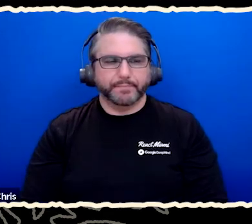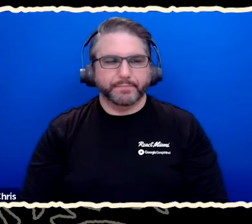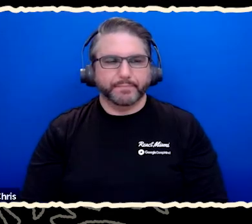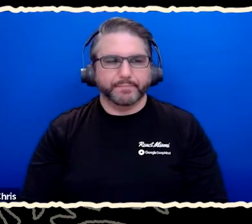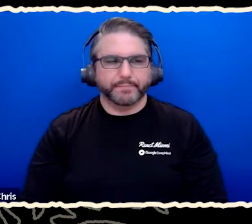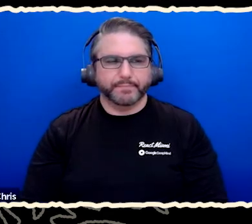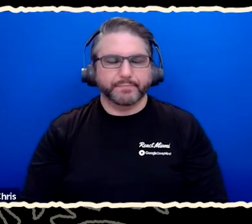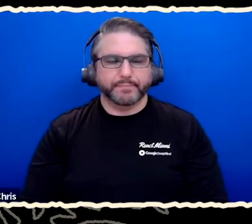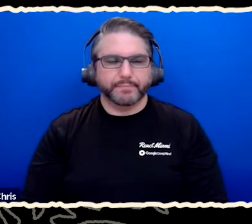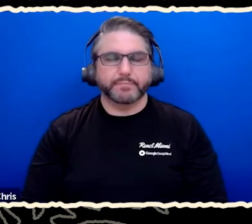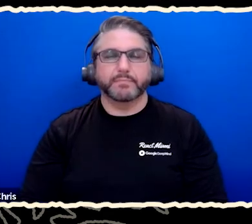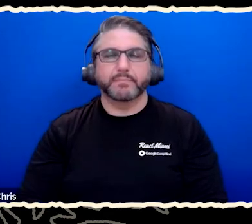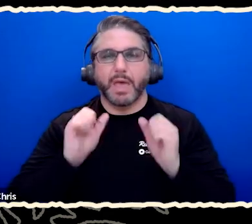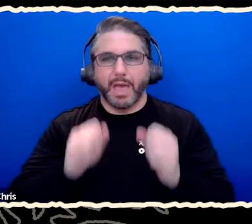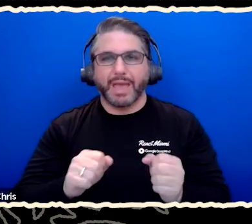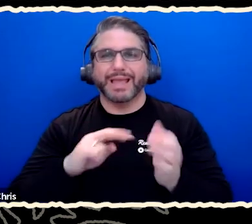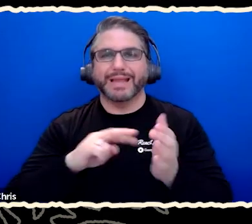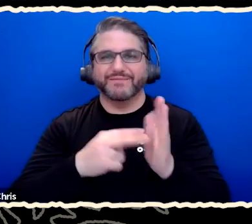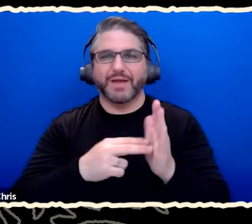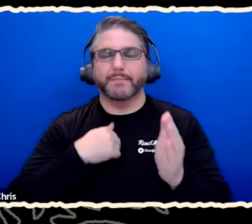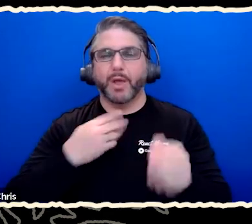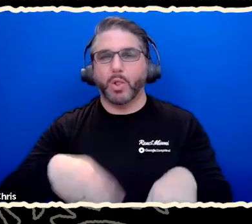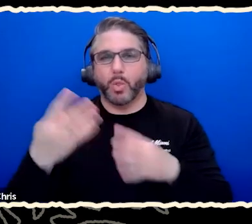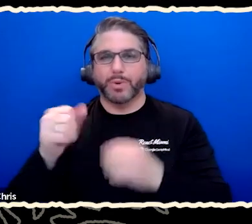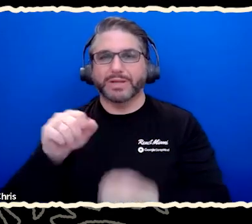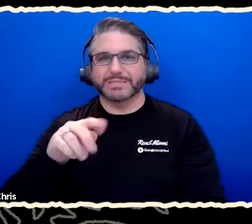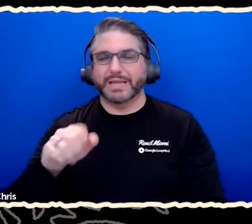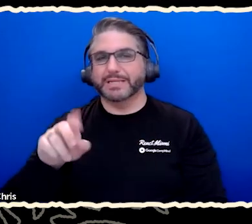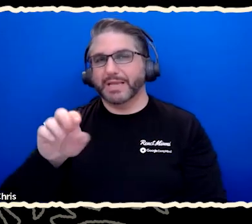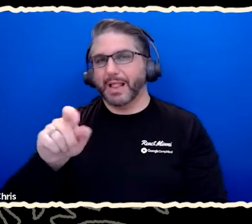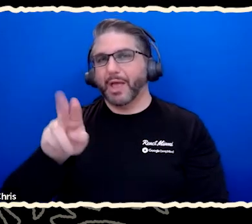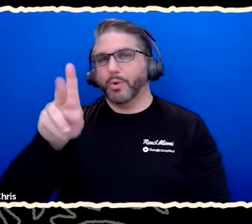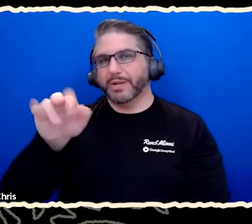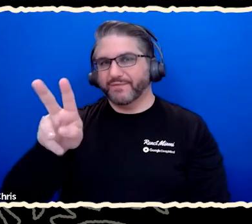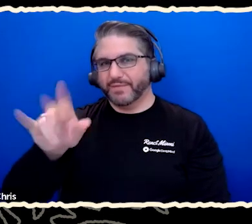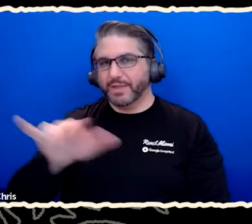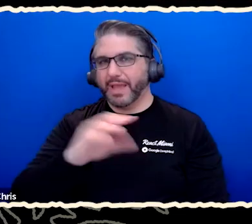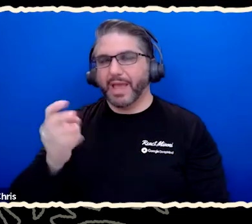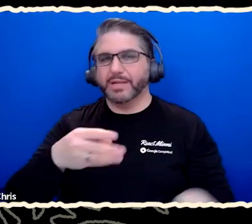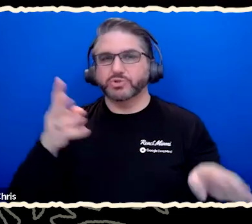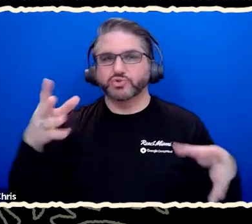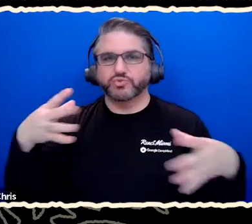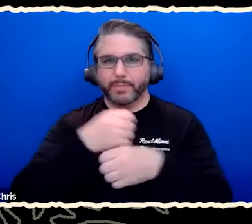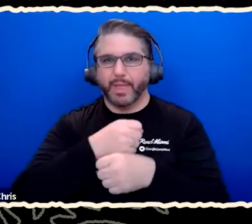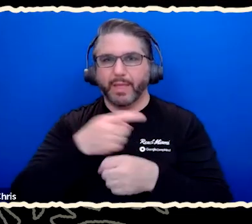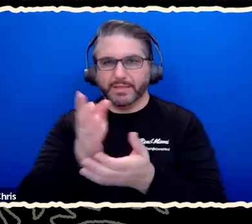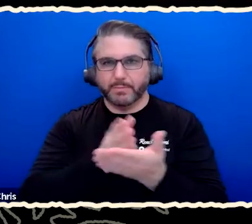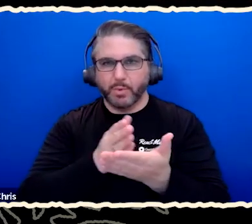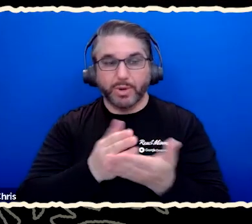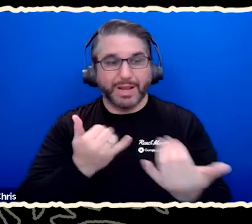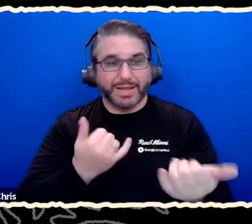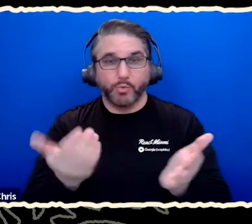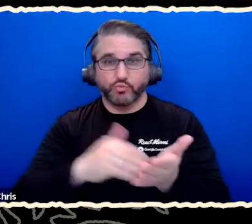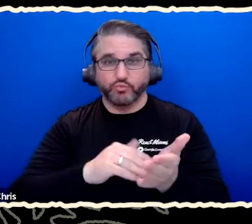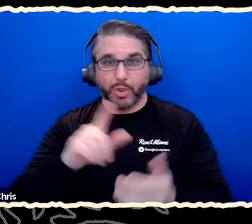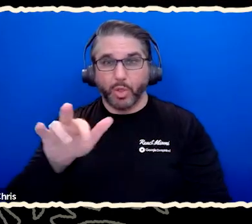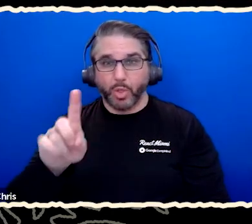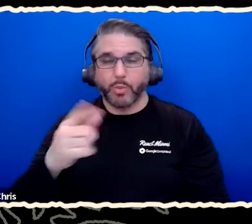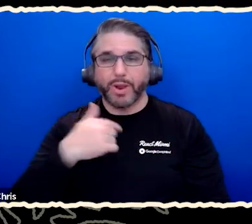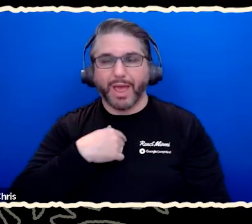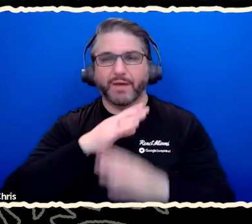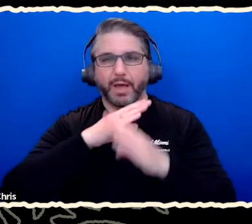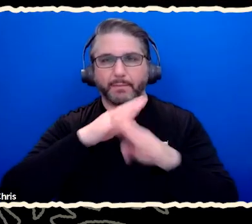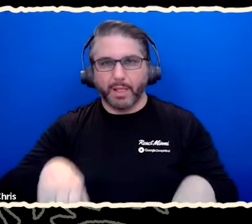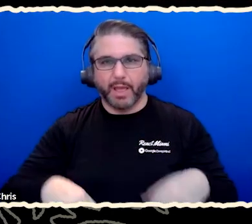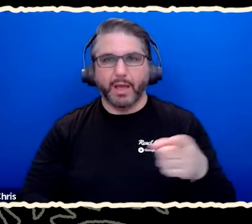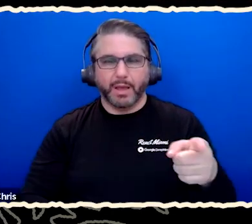And yeah, so I can just define my loading state declaratively and stream in this component. Notice when I reload now, I have unblocked the page. I have